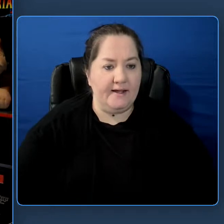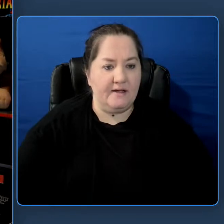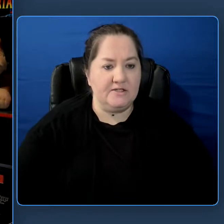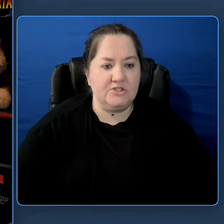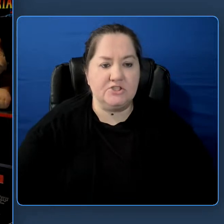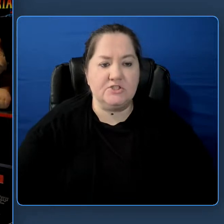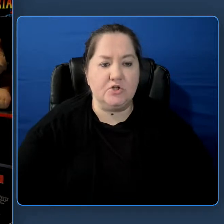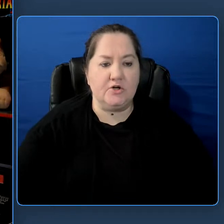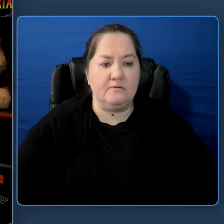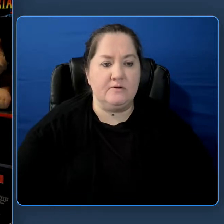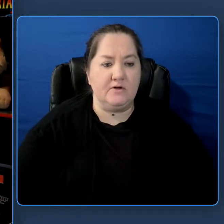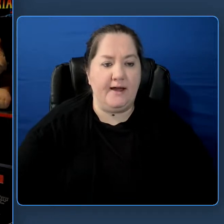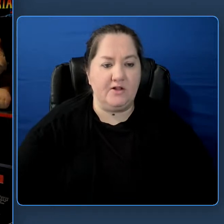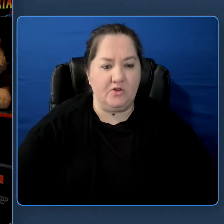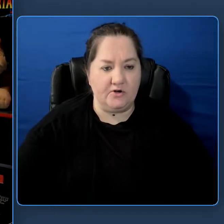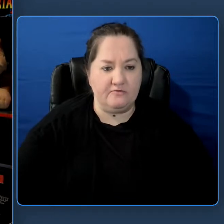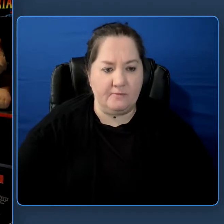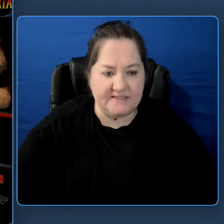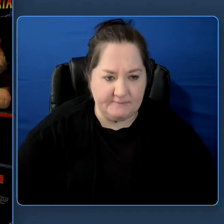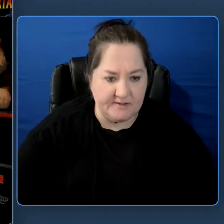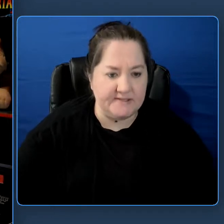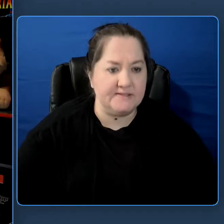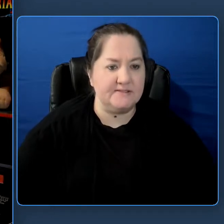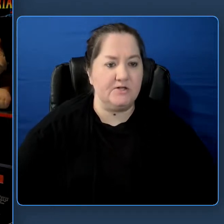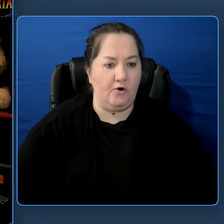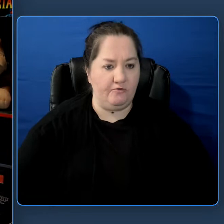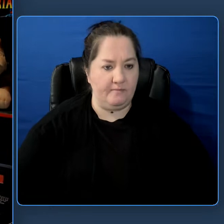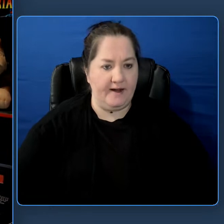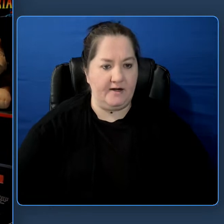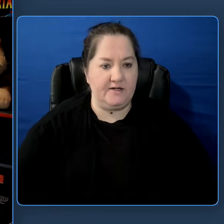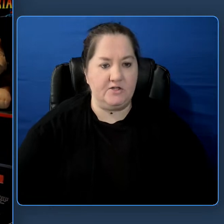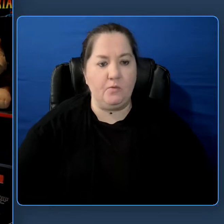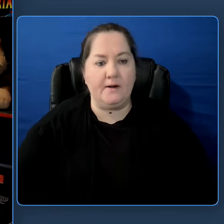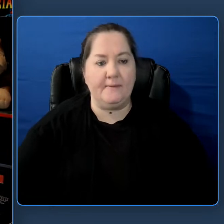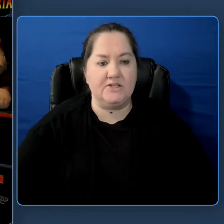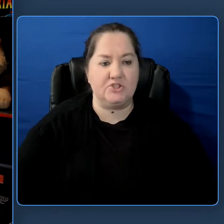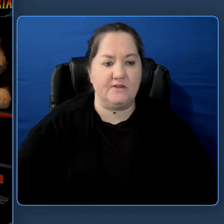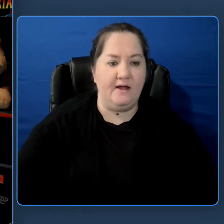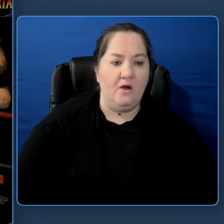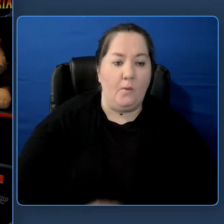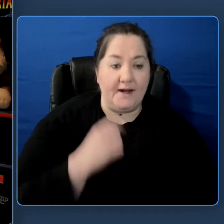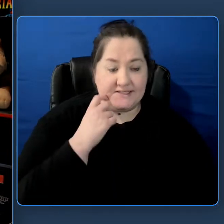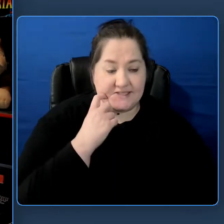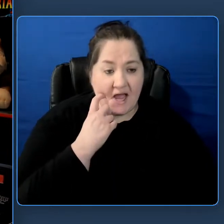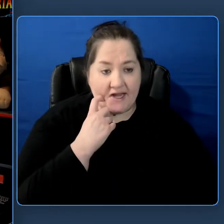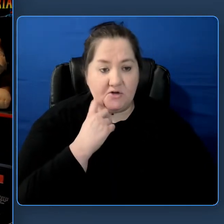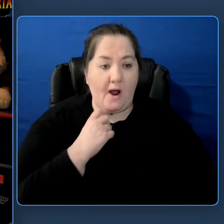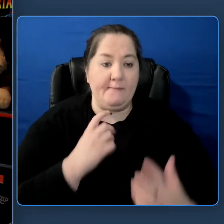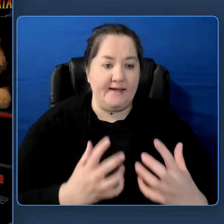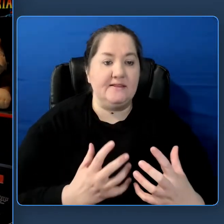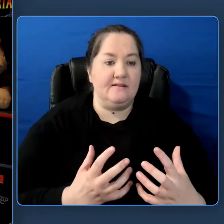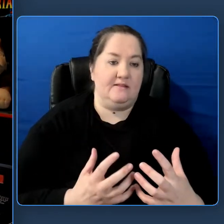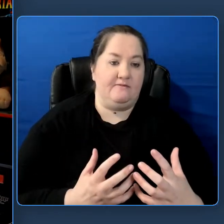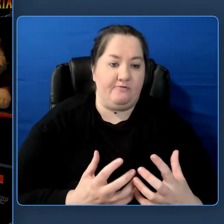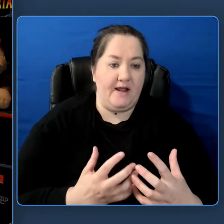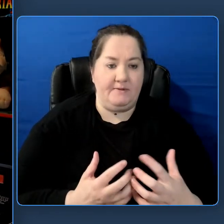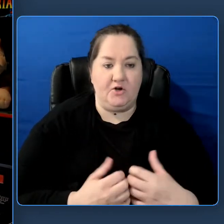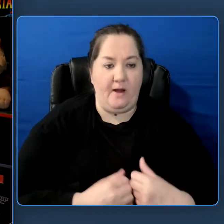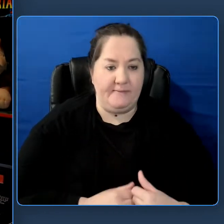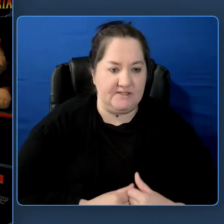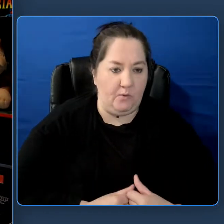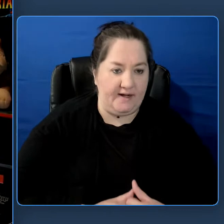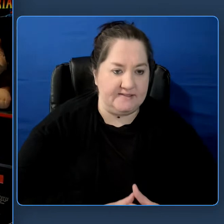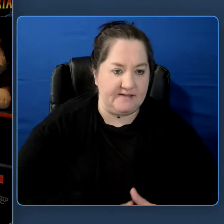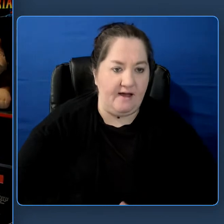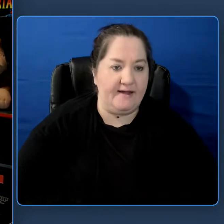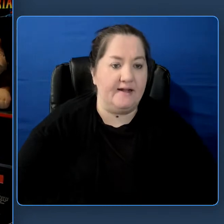So when you just learn, you kind of learn from experiences and go from there. And you want to make sure that when I sign, I'm in the frame and